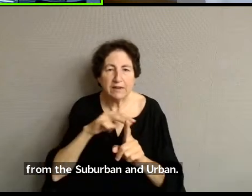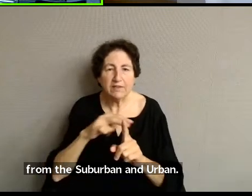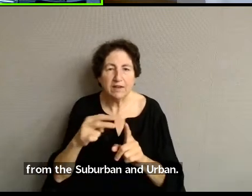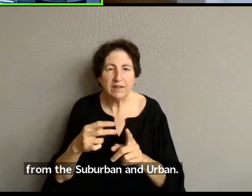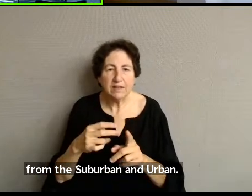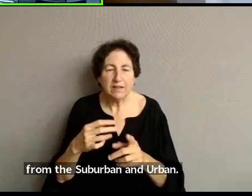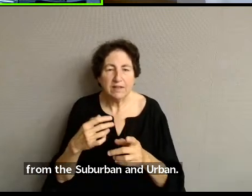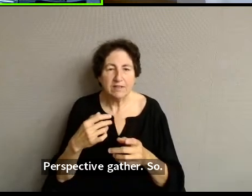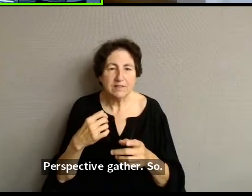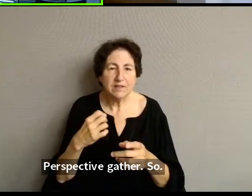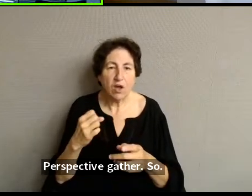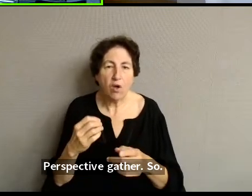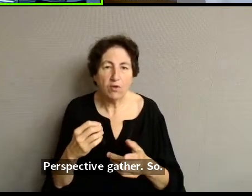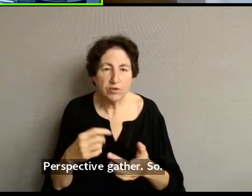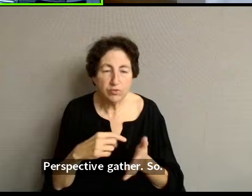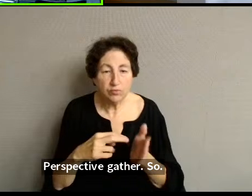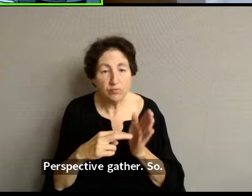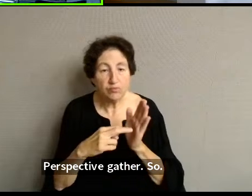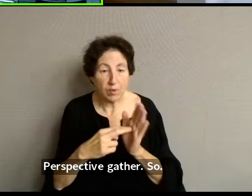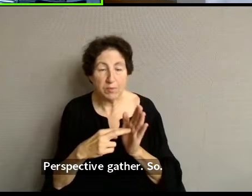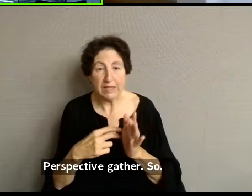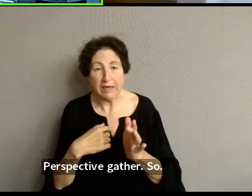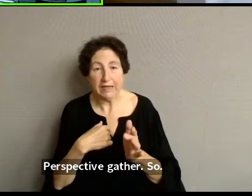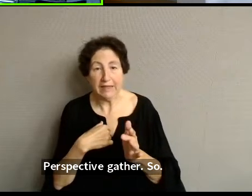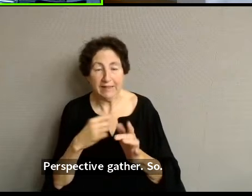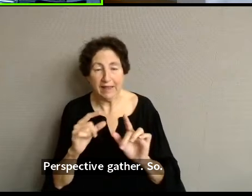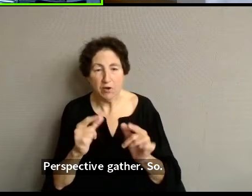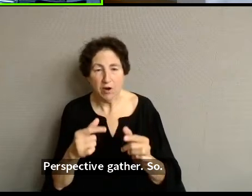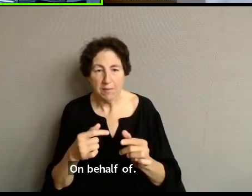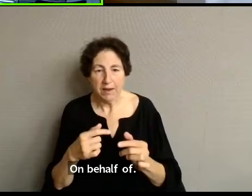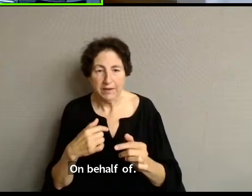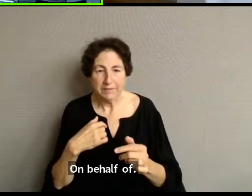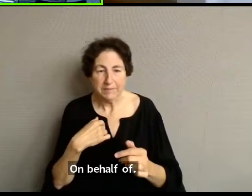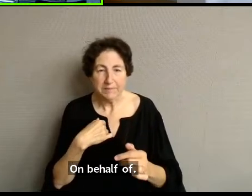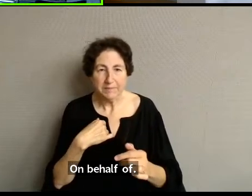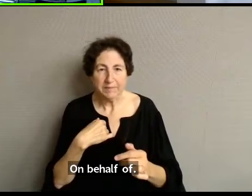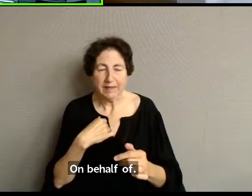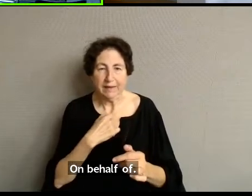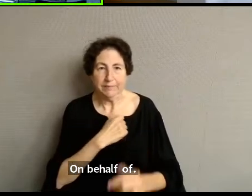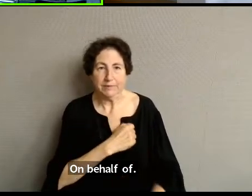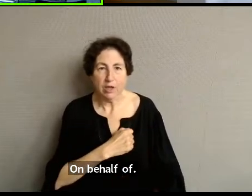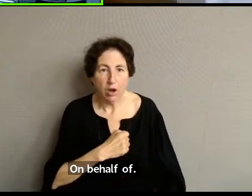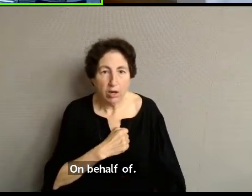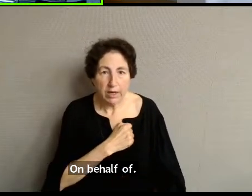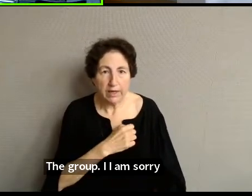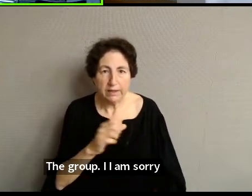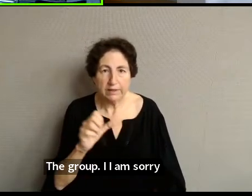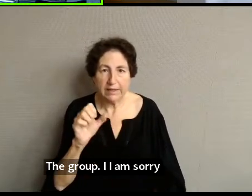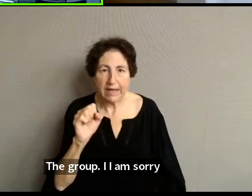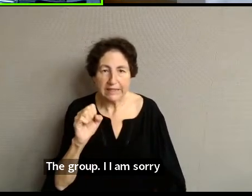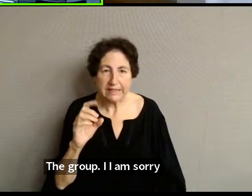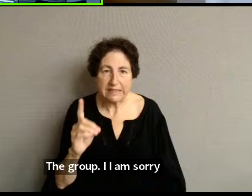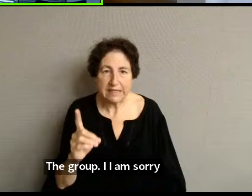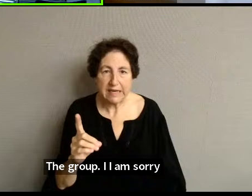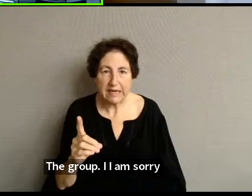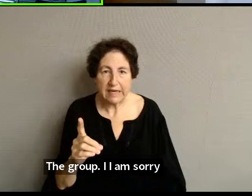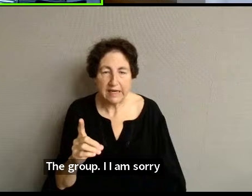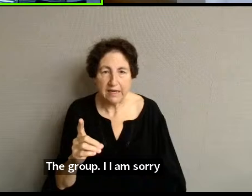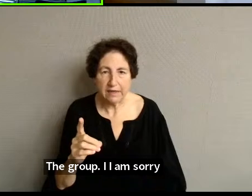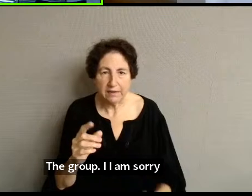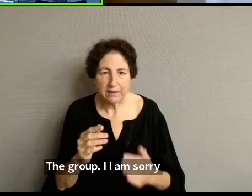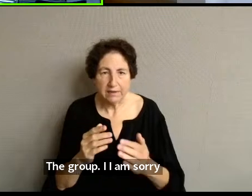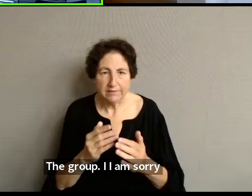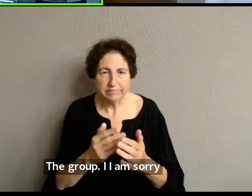on behalf of the group, I am sorry that SSD somehow